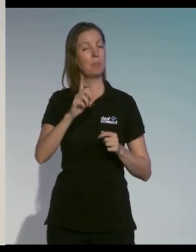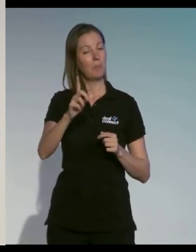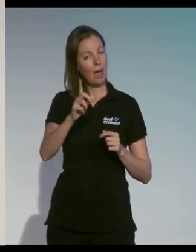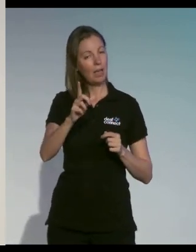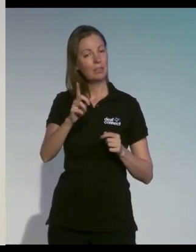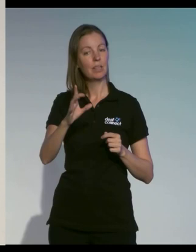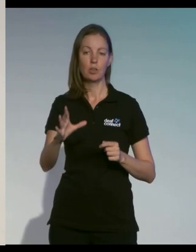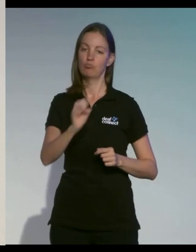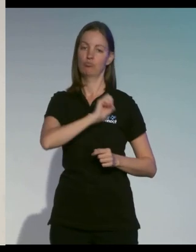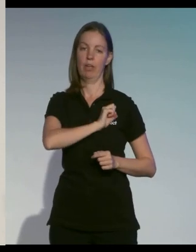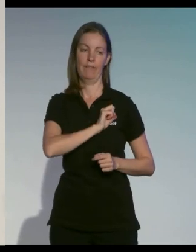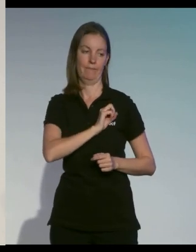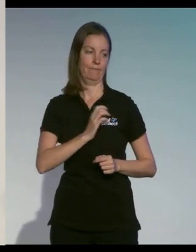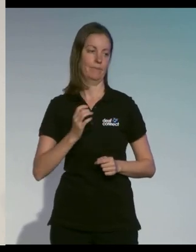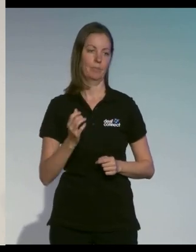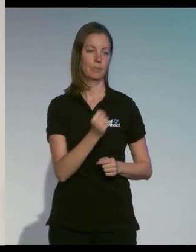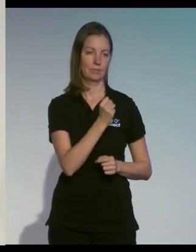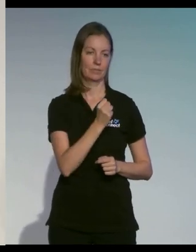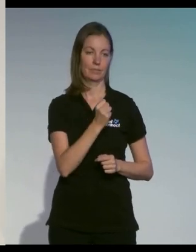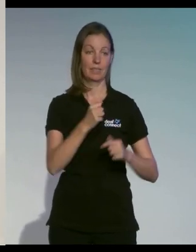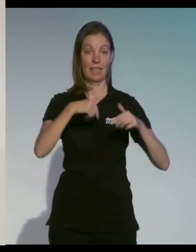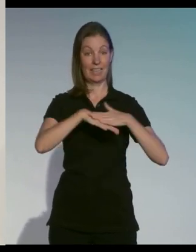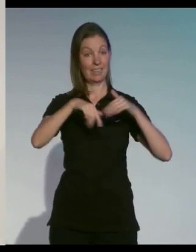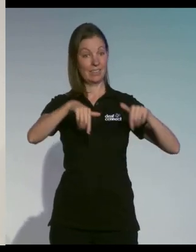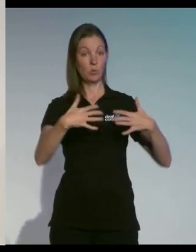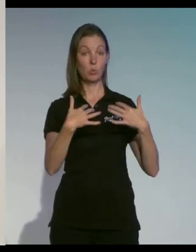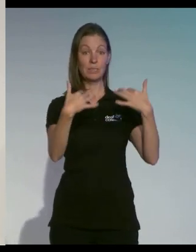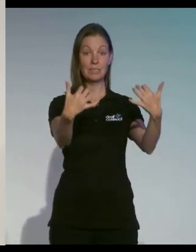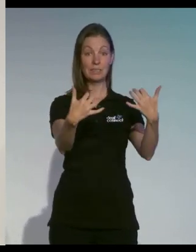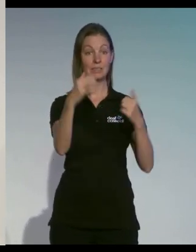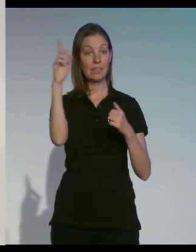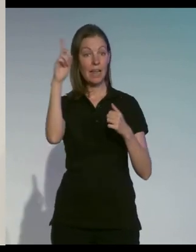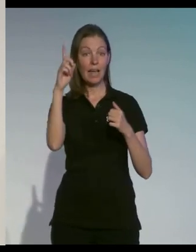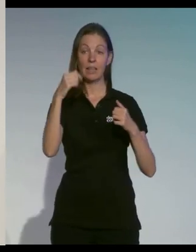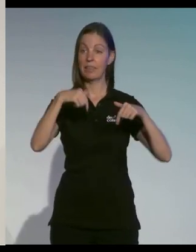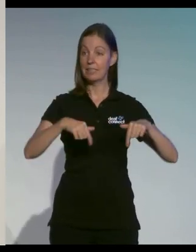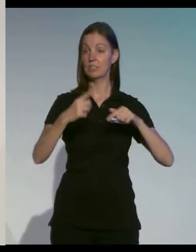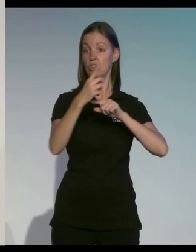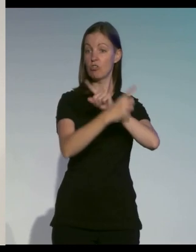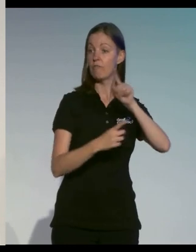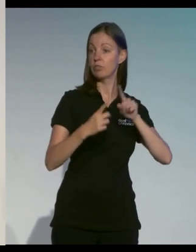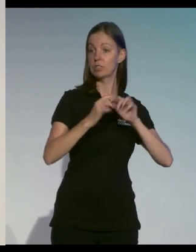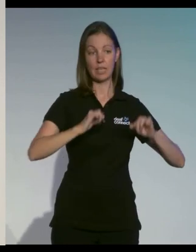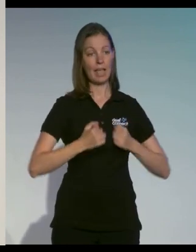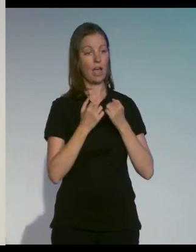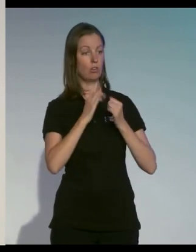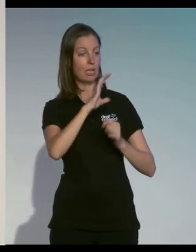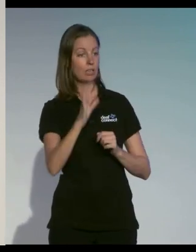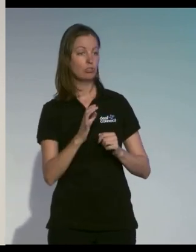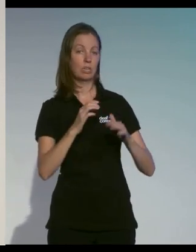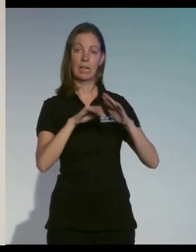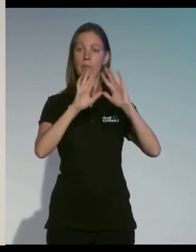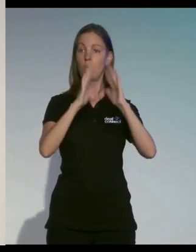brave. And in this audience today, and in this conference, and in our country, and in the